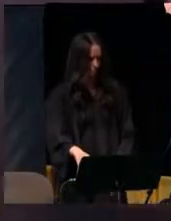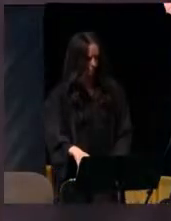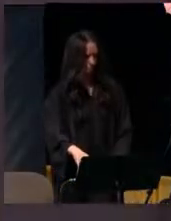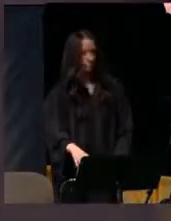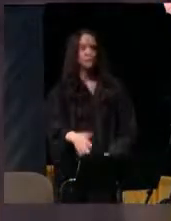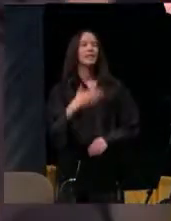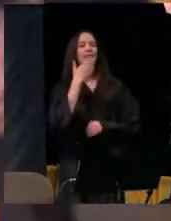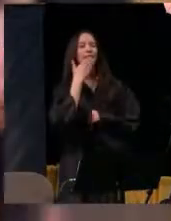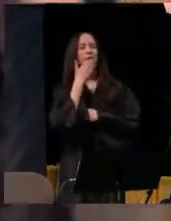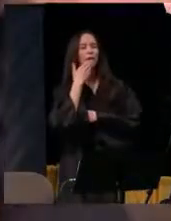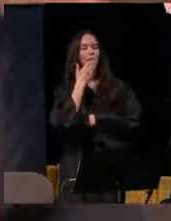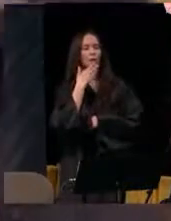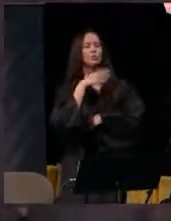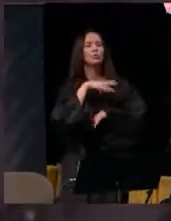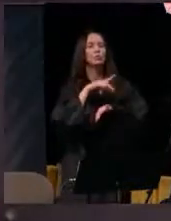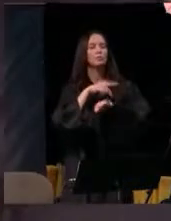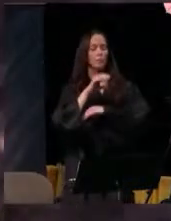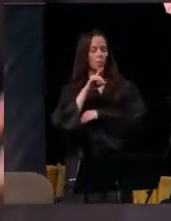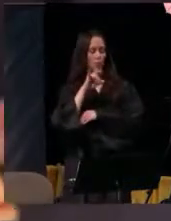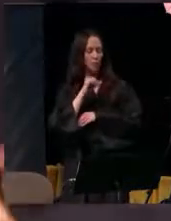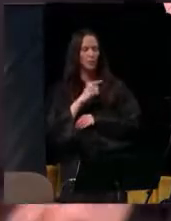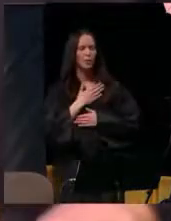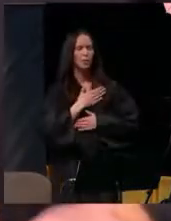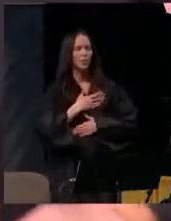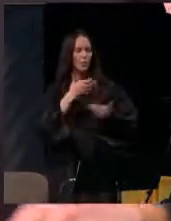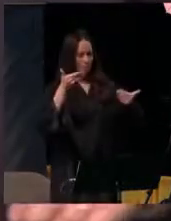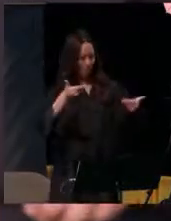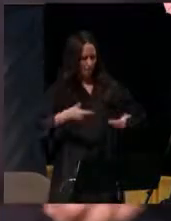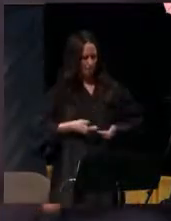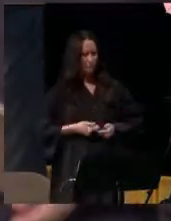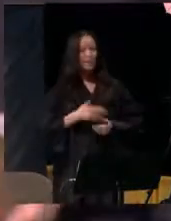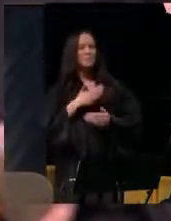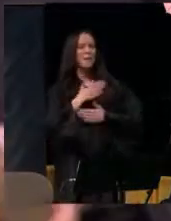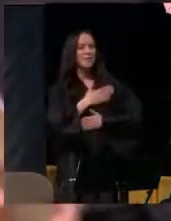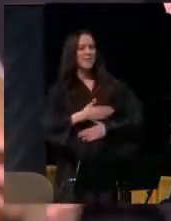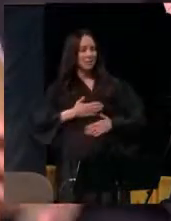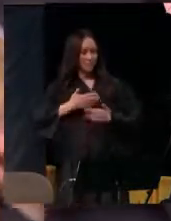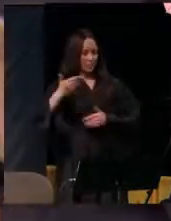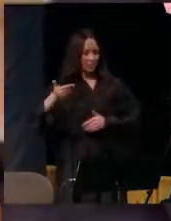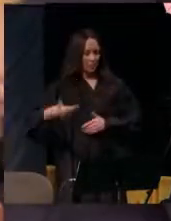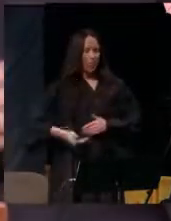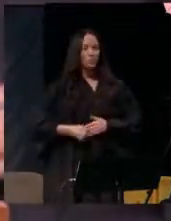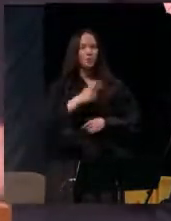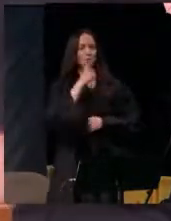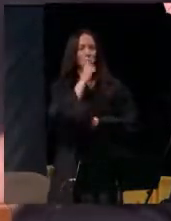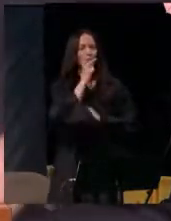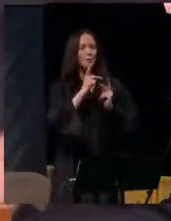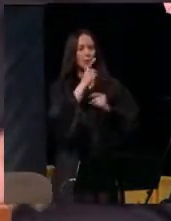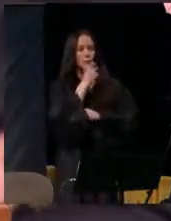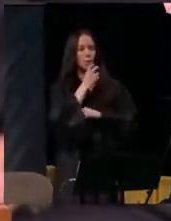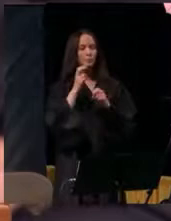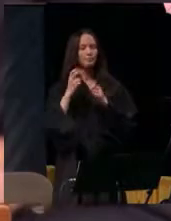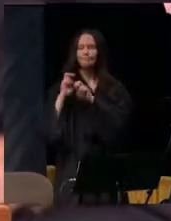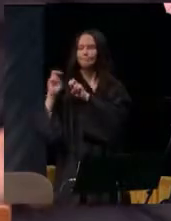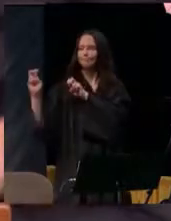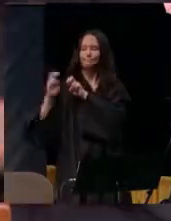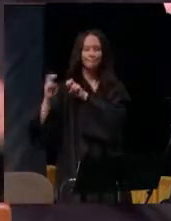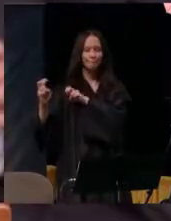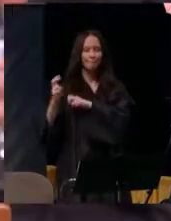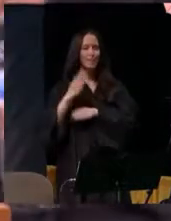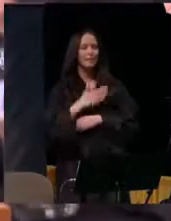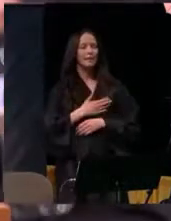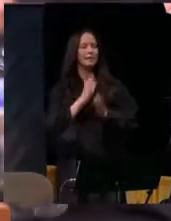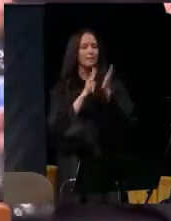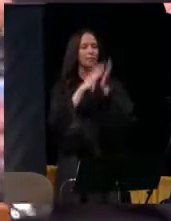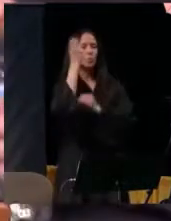Thank you, Mr. Cody, for that warm welcome. Now it is my pleasure to introduce those present on stage with me. I ask that you please hold